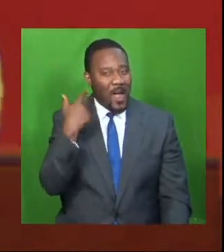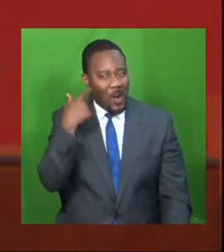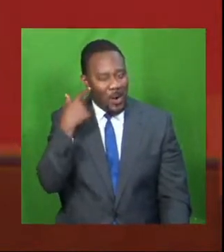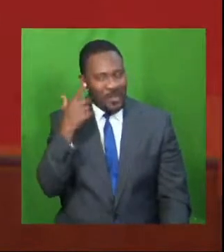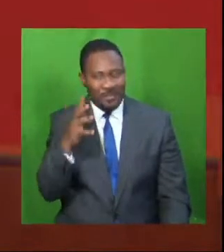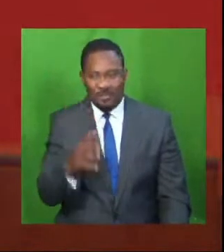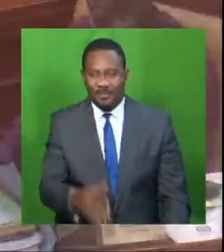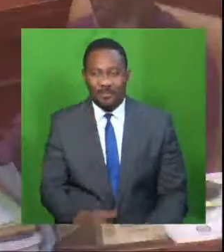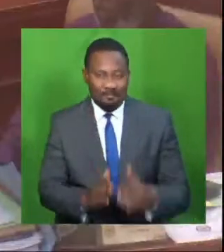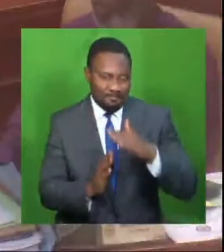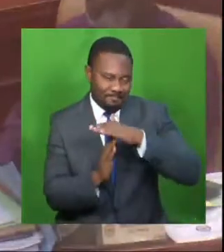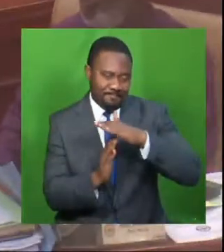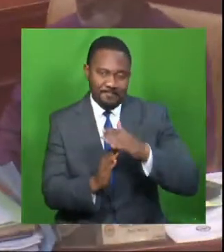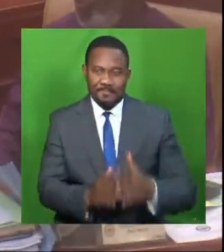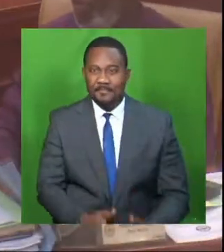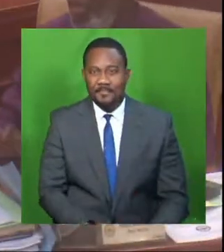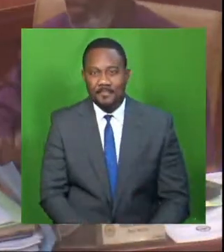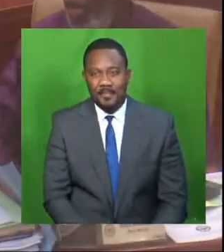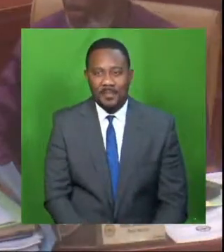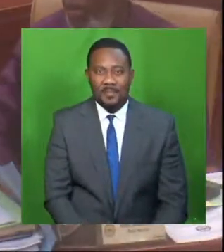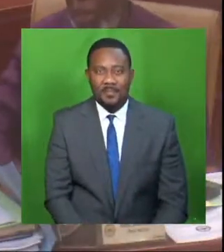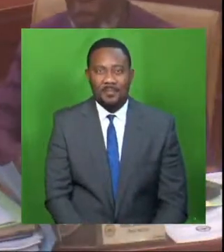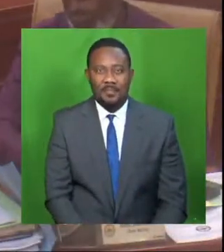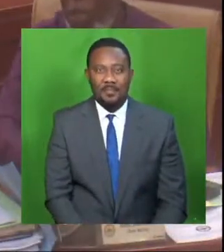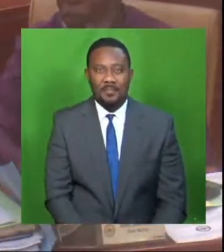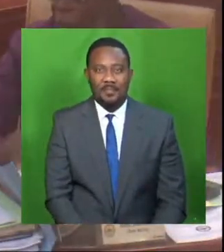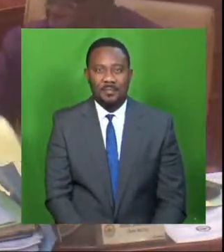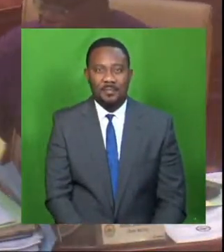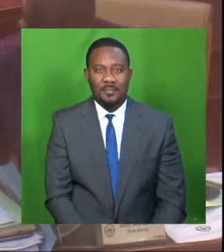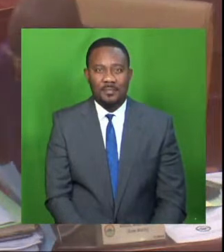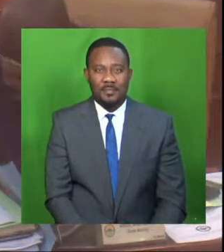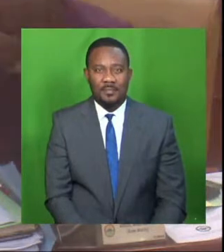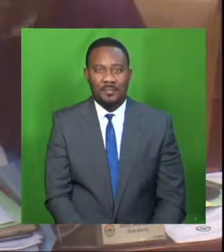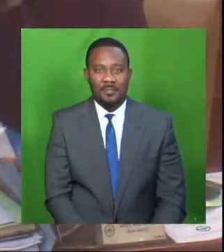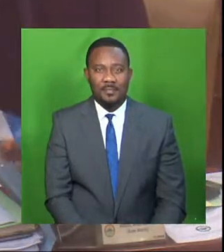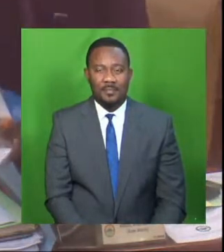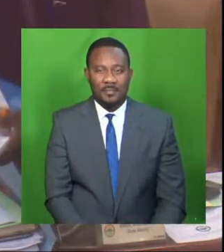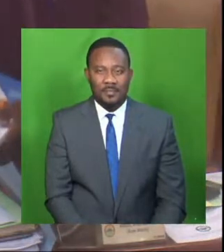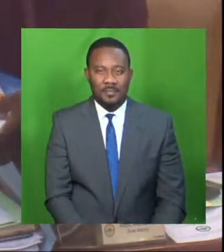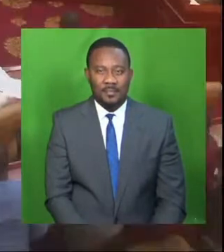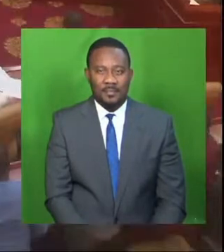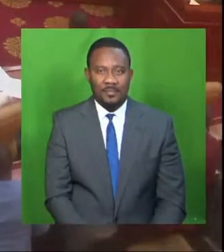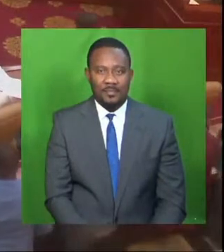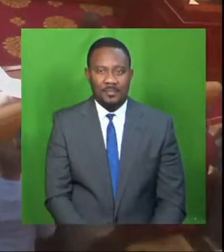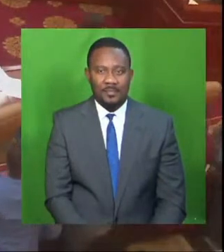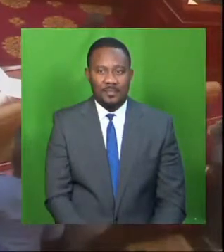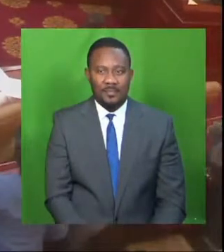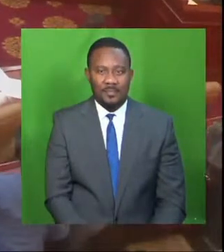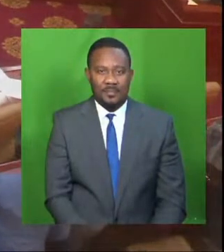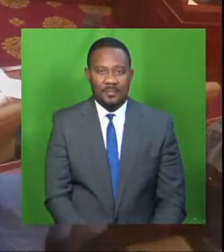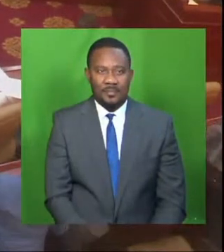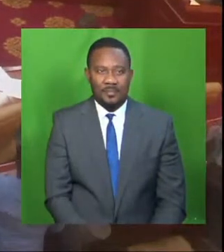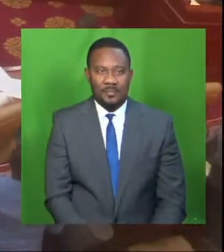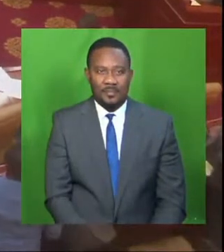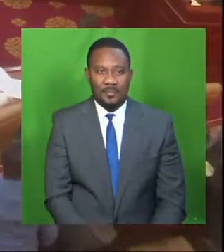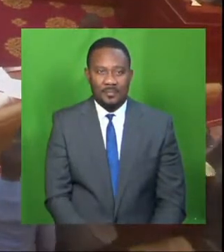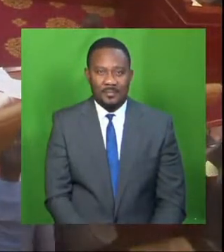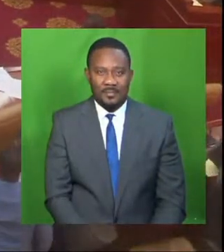time. So let's not raise the temperature unnecessarily. He has communicated through the majority